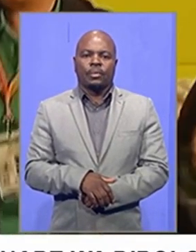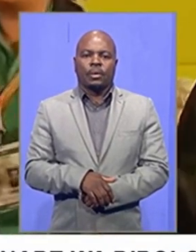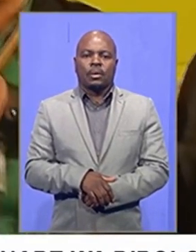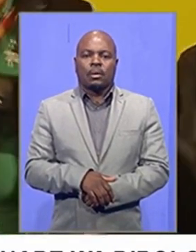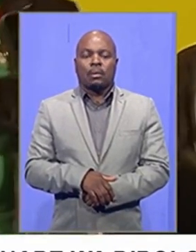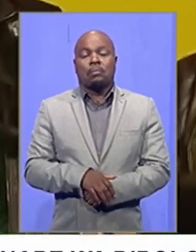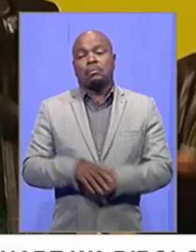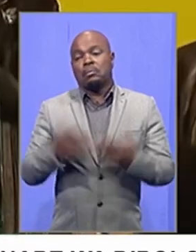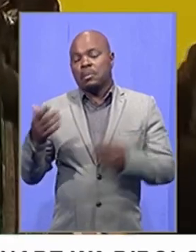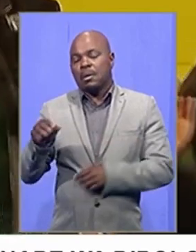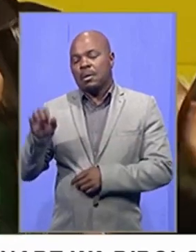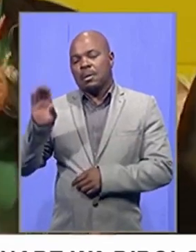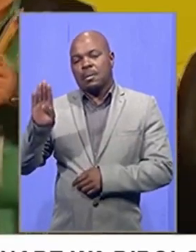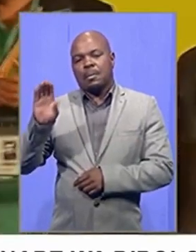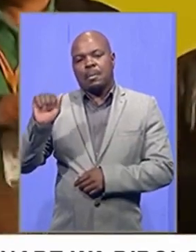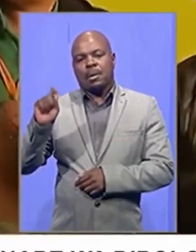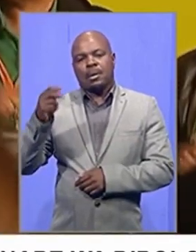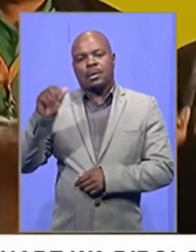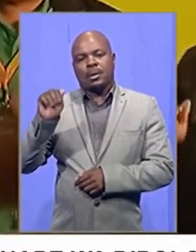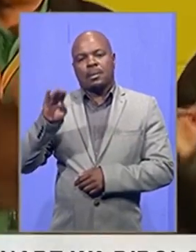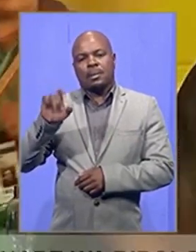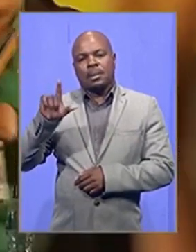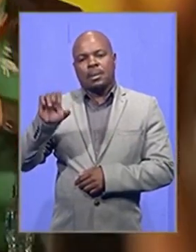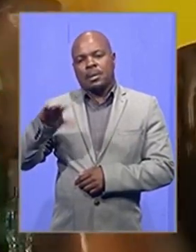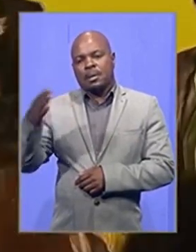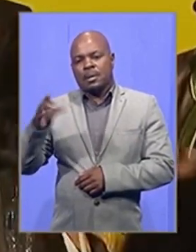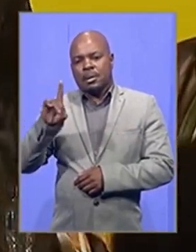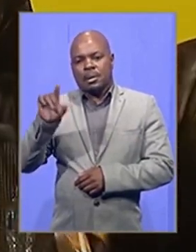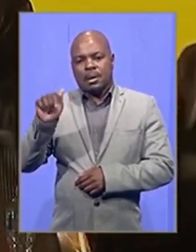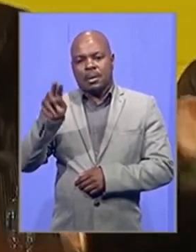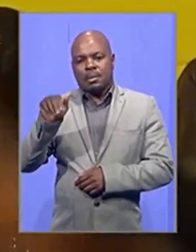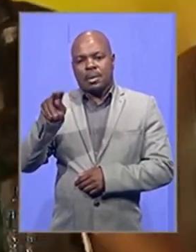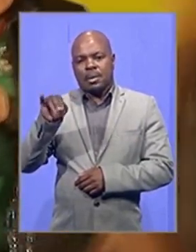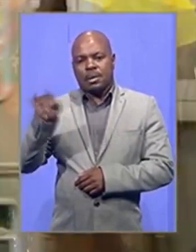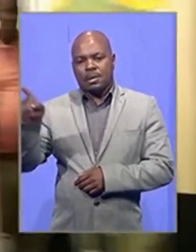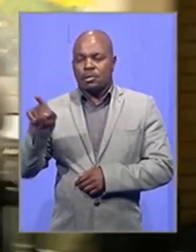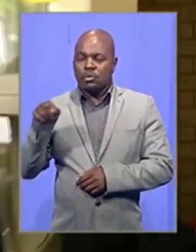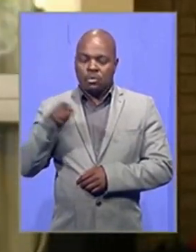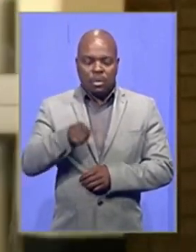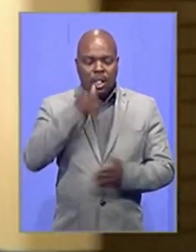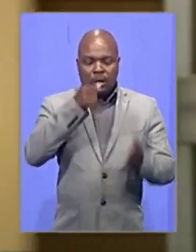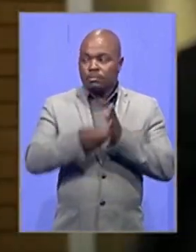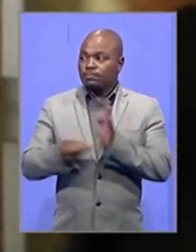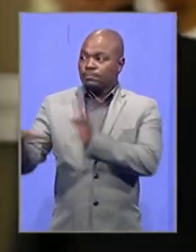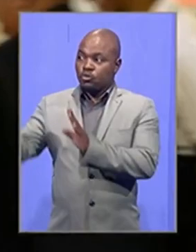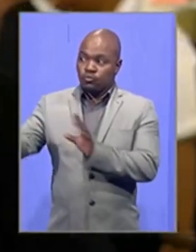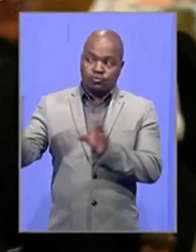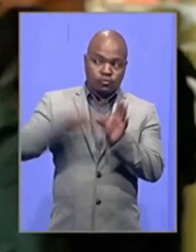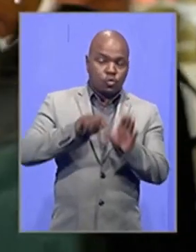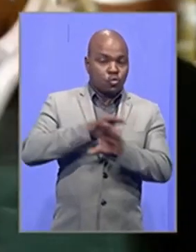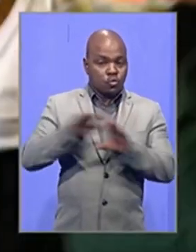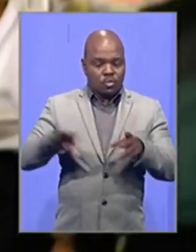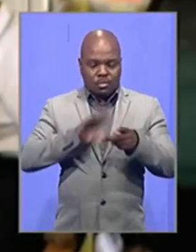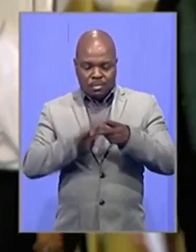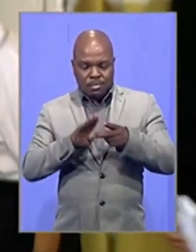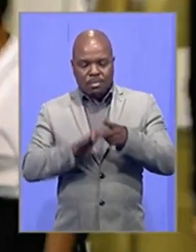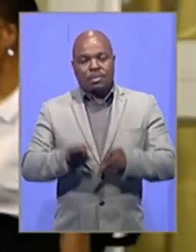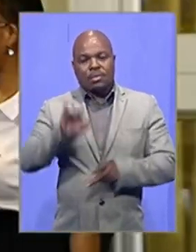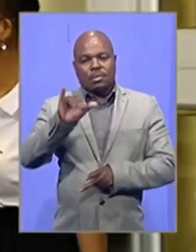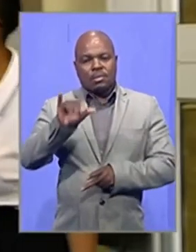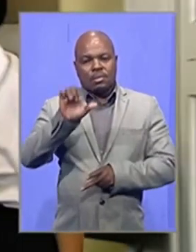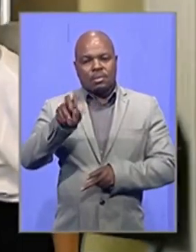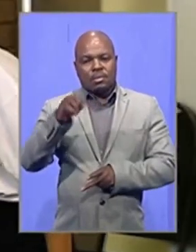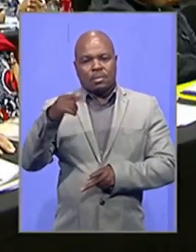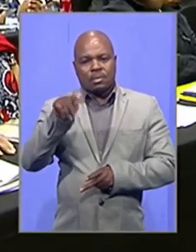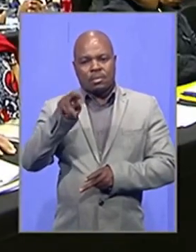Moragonyana fela ga gore ba Thabile Dlamini a neelwe lekwalo la go mobela kwa thoko go komiti ya ditlhopho ke fa go latela Thoni Yengeni go ya ka melawana